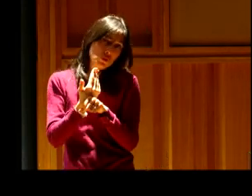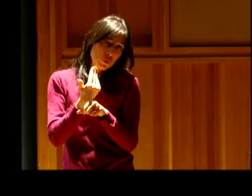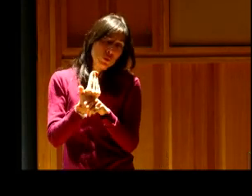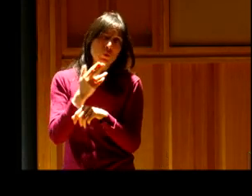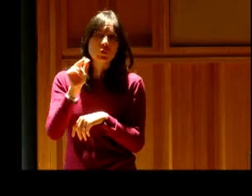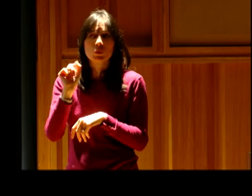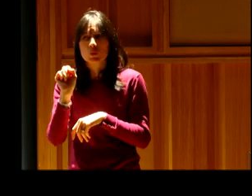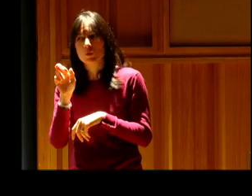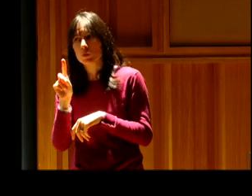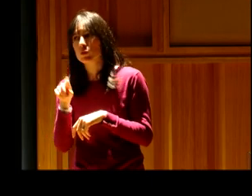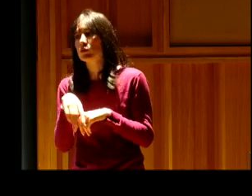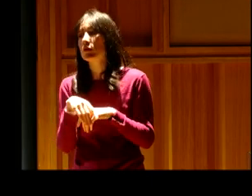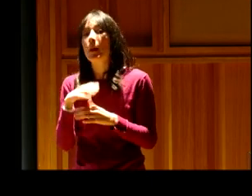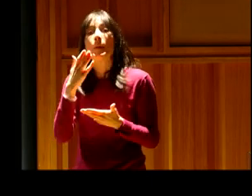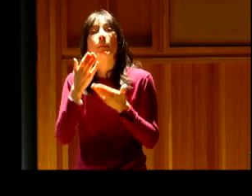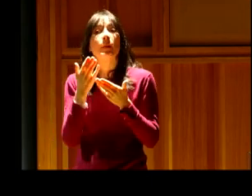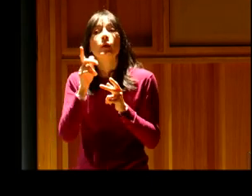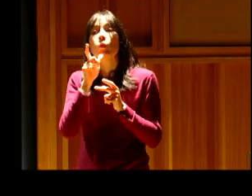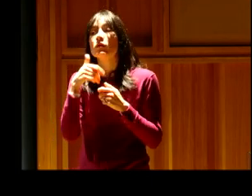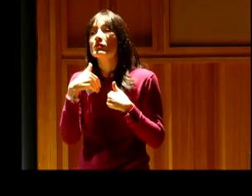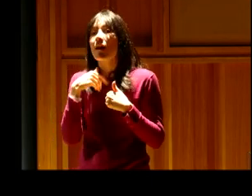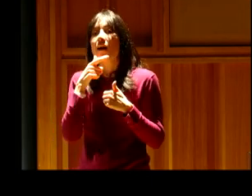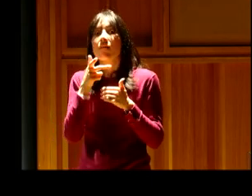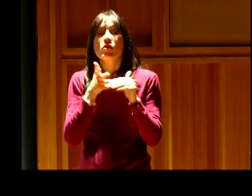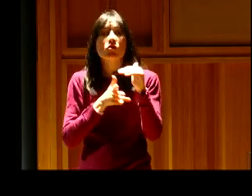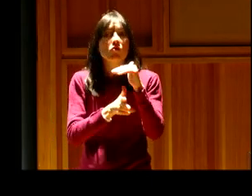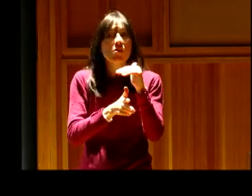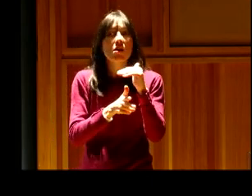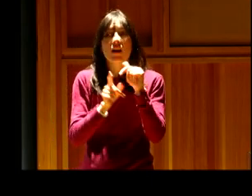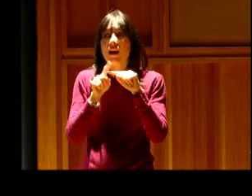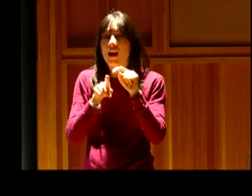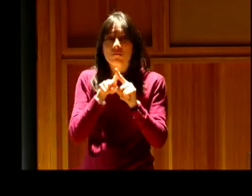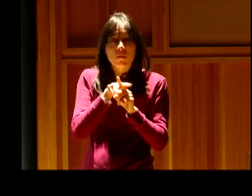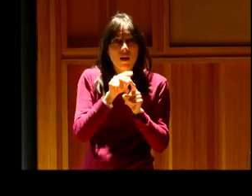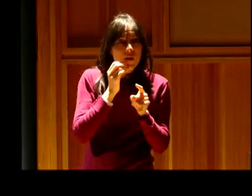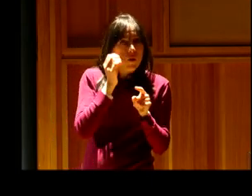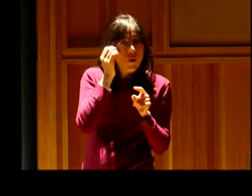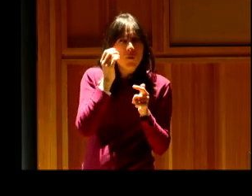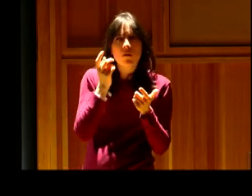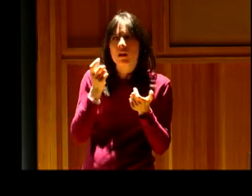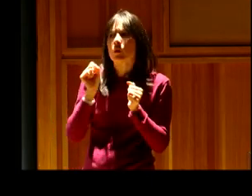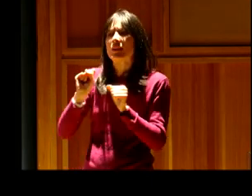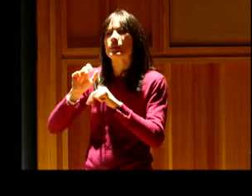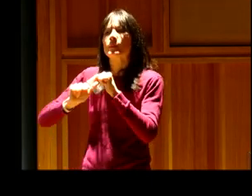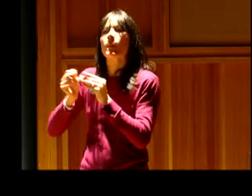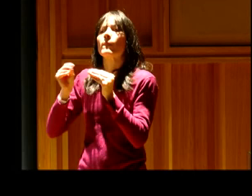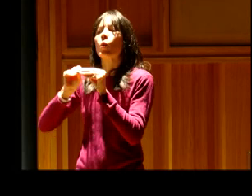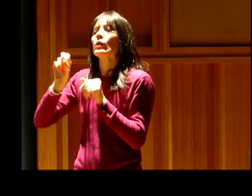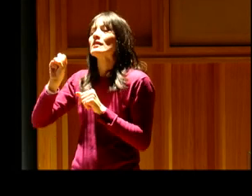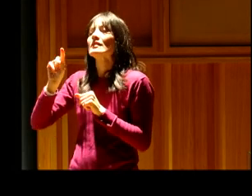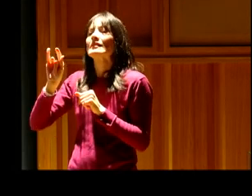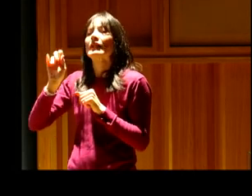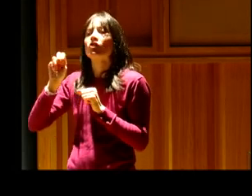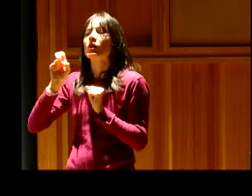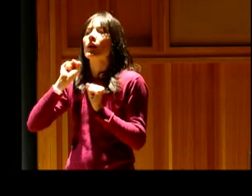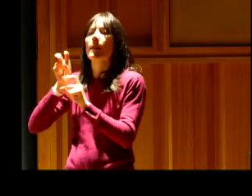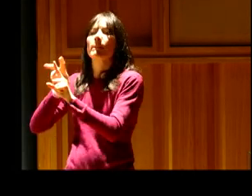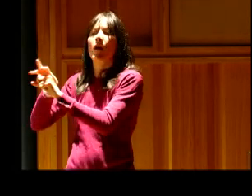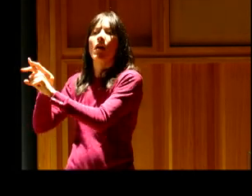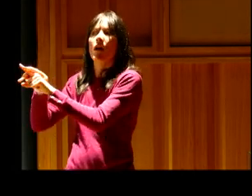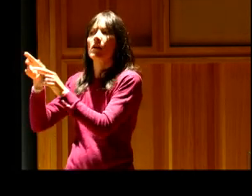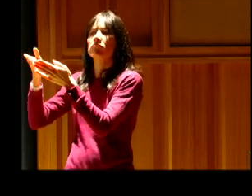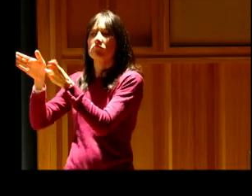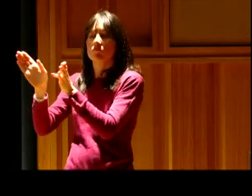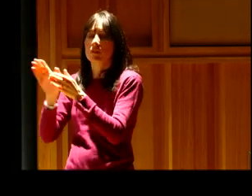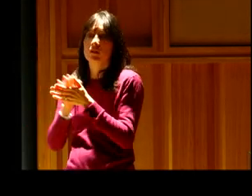who don't have driveways and garages can conveniently charge their cars. Again, nothing terribly difficult